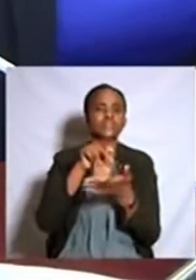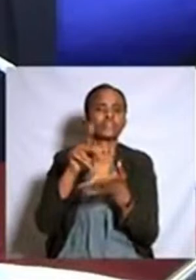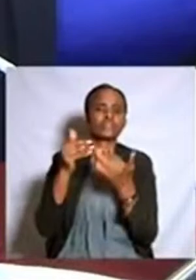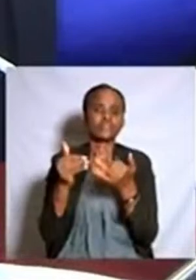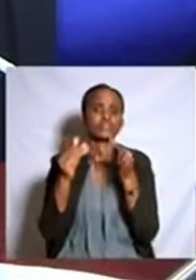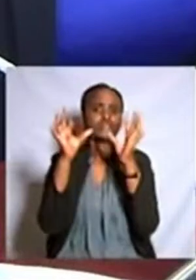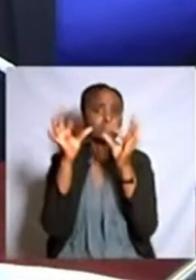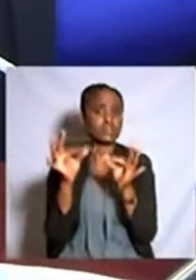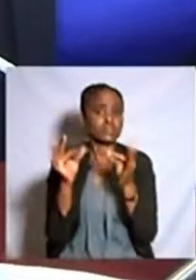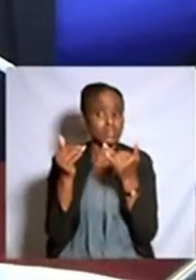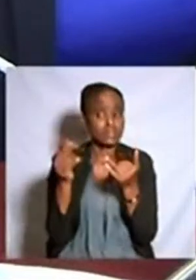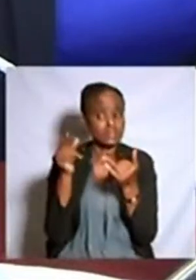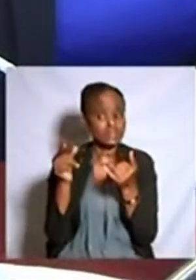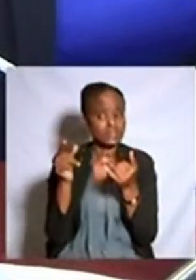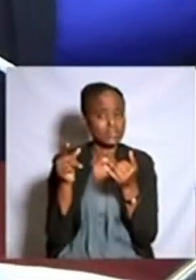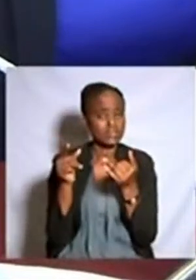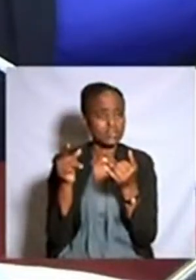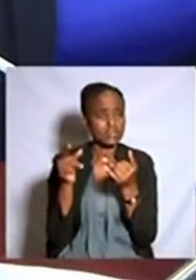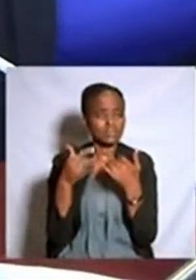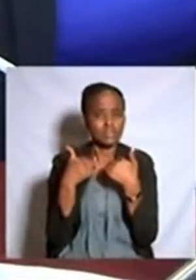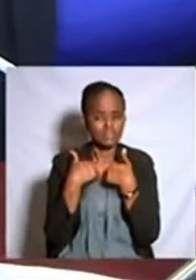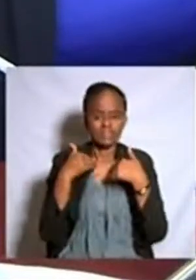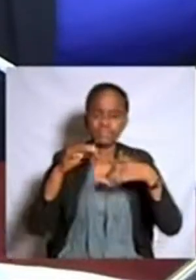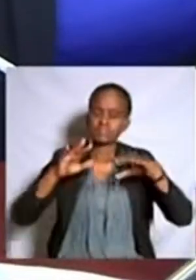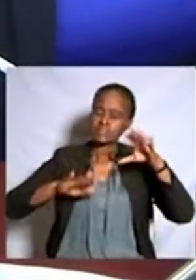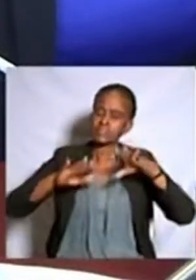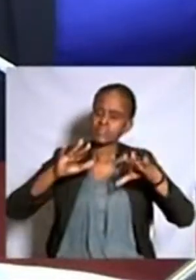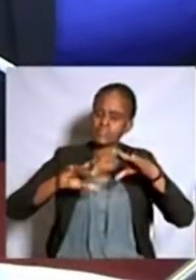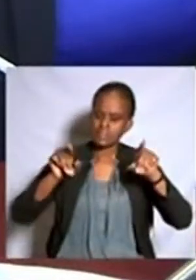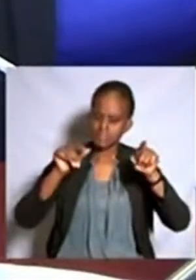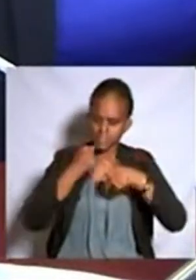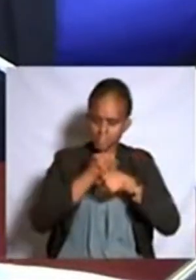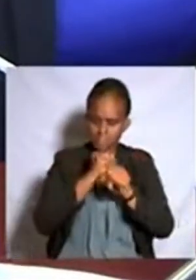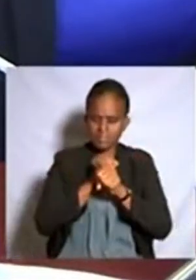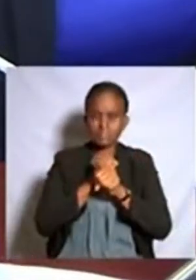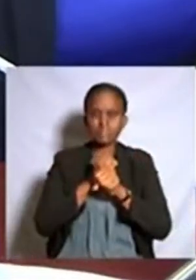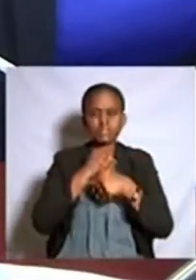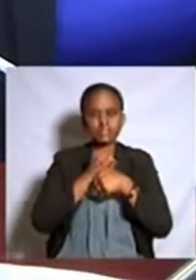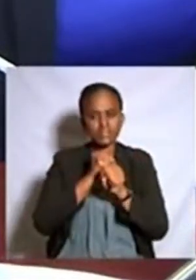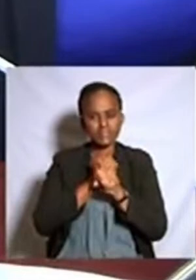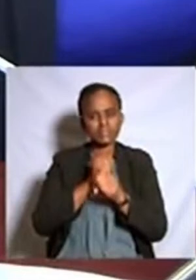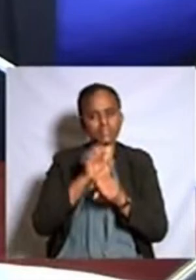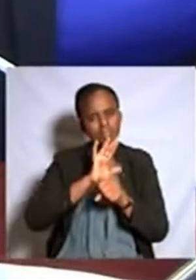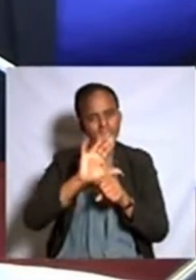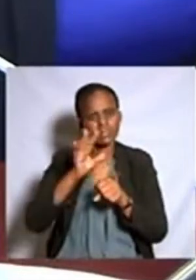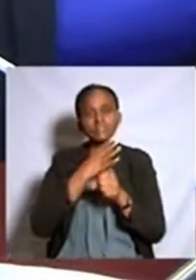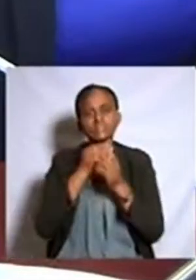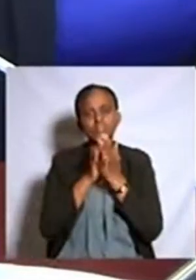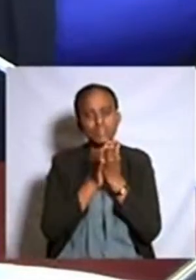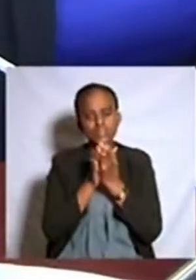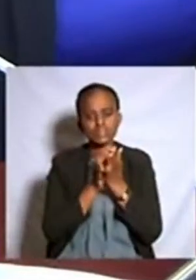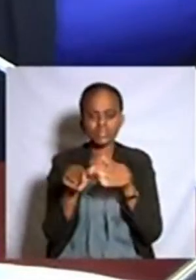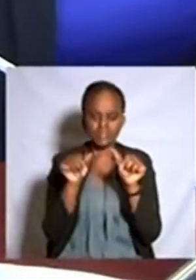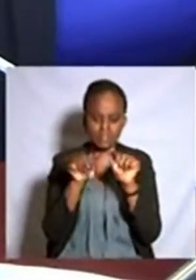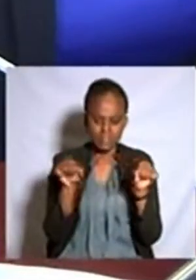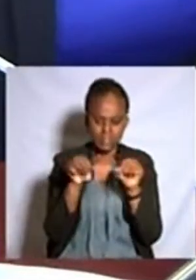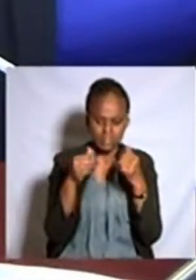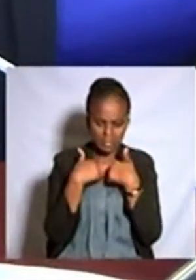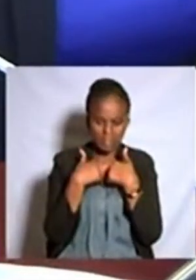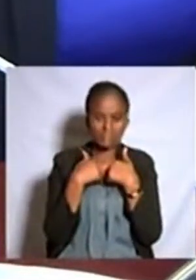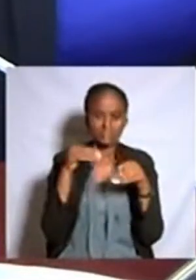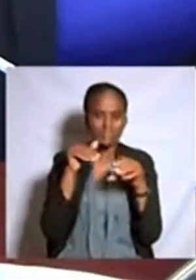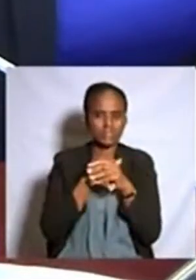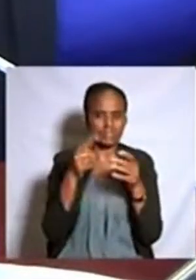account currently have balances comprised of suspended interest has since been reversed in